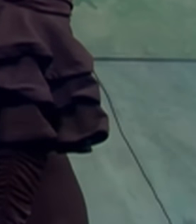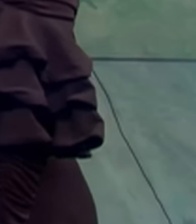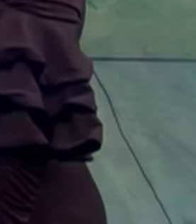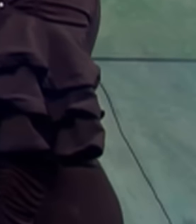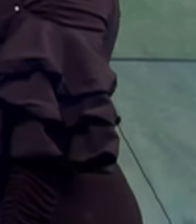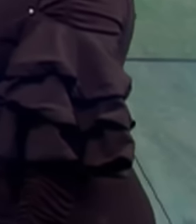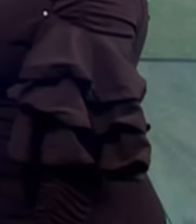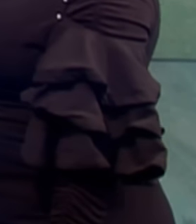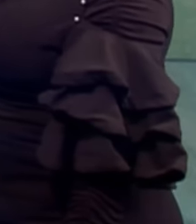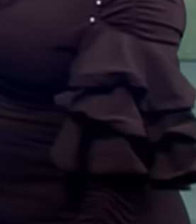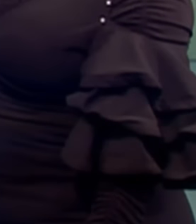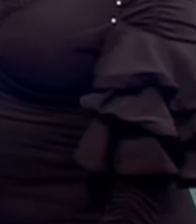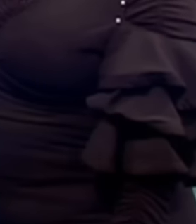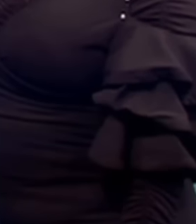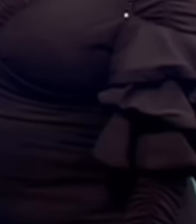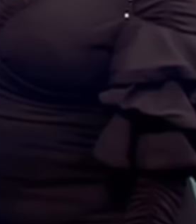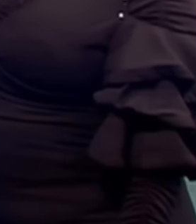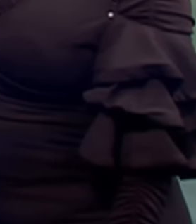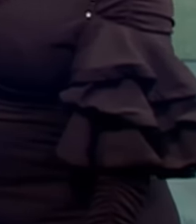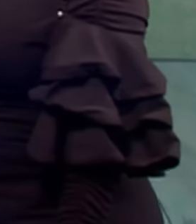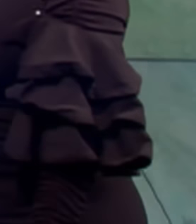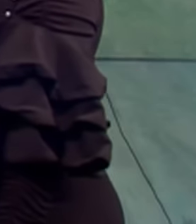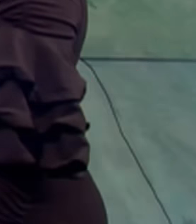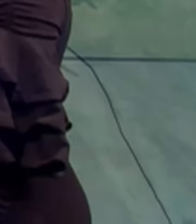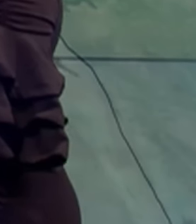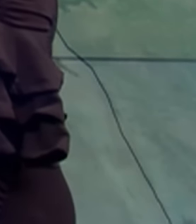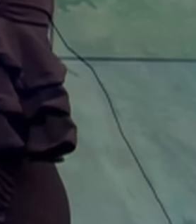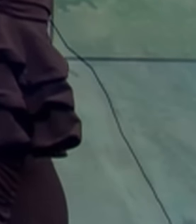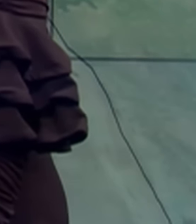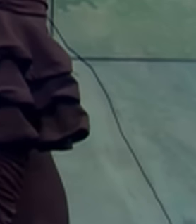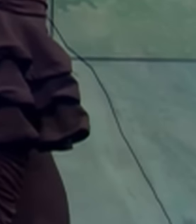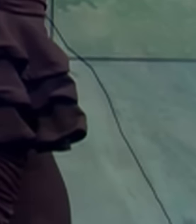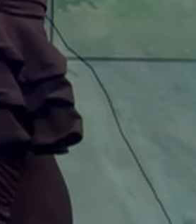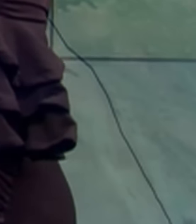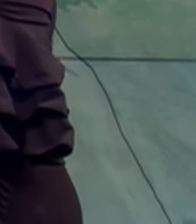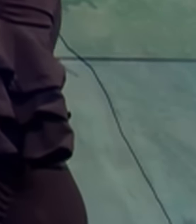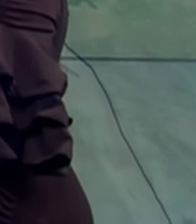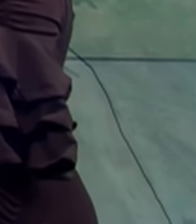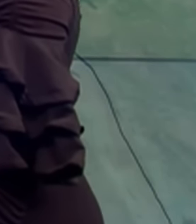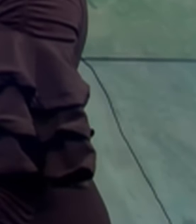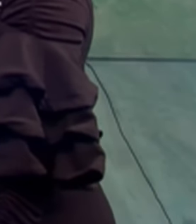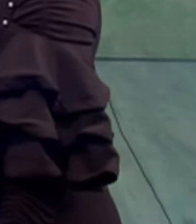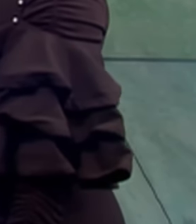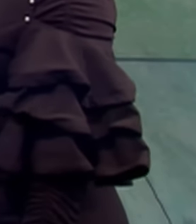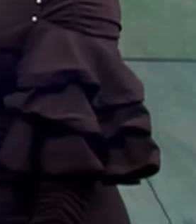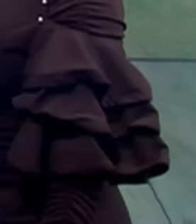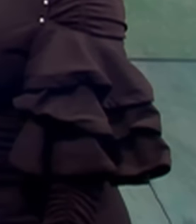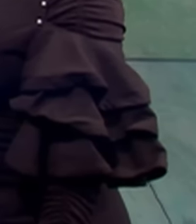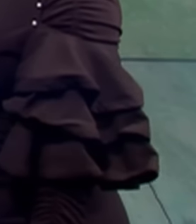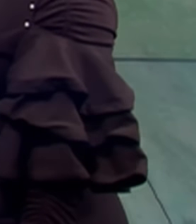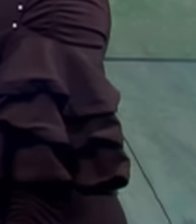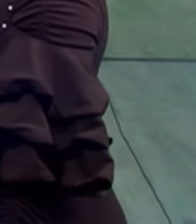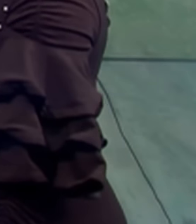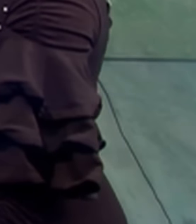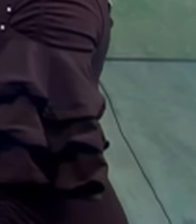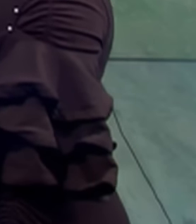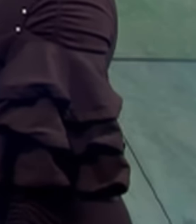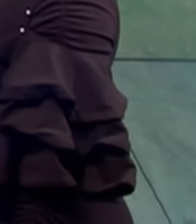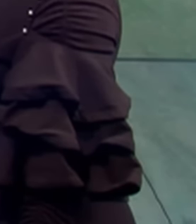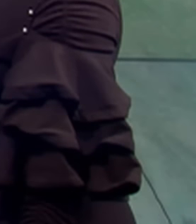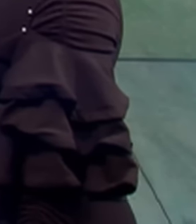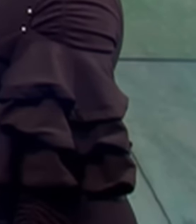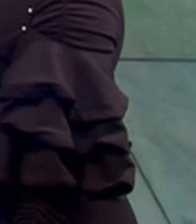wena o leng ga Sekhukhune re lebelela gona Diphagane re lebelela ga Phahla le Mamone Jane Fese Bolokwane ka tša 23 Mokopane le gona ga Mashashane le ga